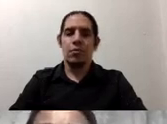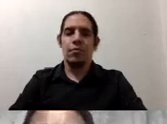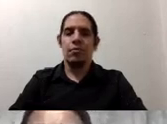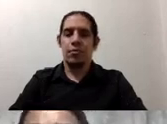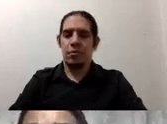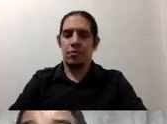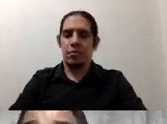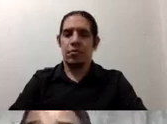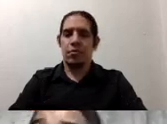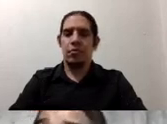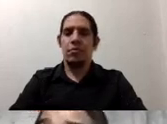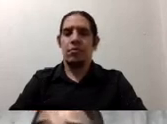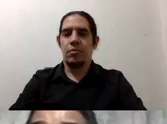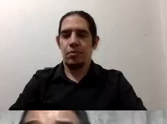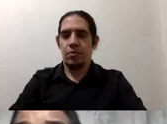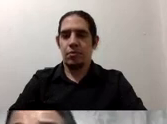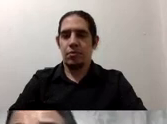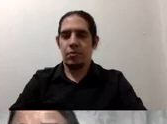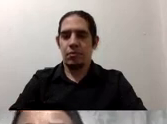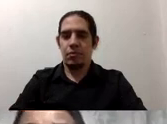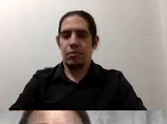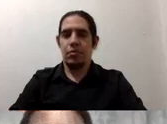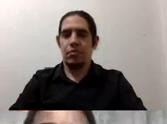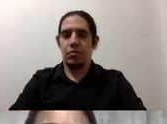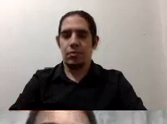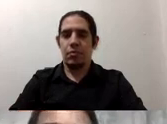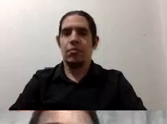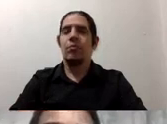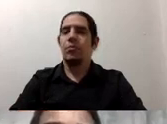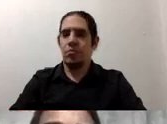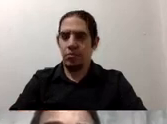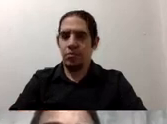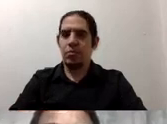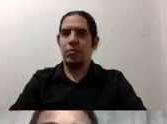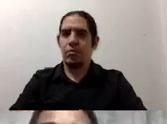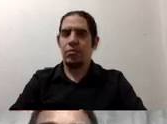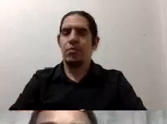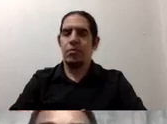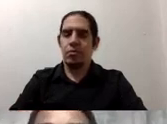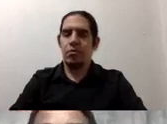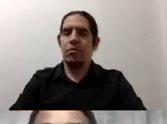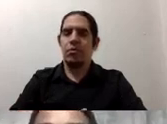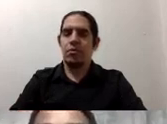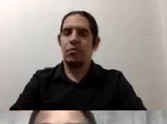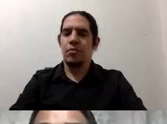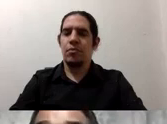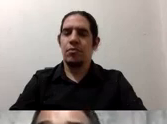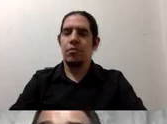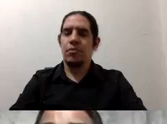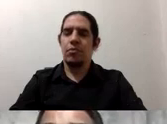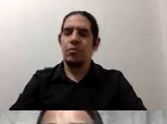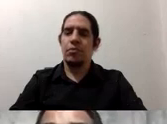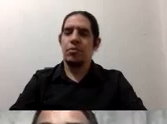real-life communication, rather than only learning what their textbooks have to offer. And Farrell and Martin reported that EFL teachers from